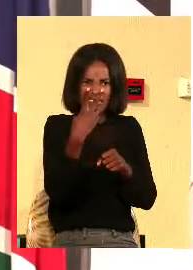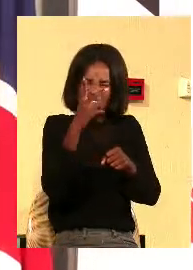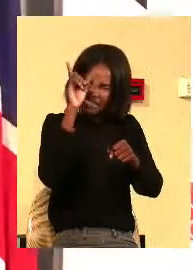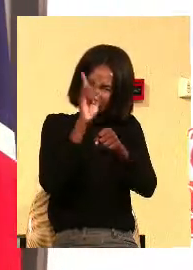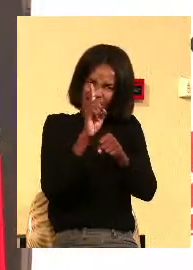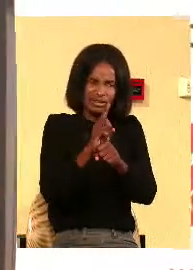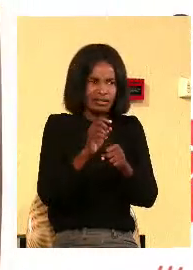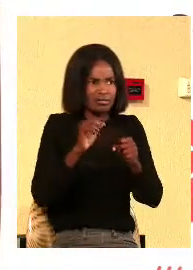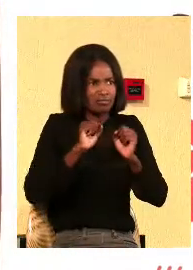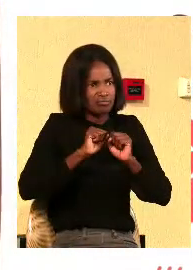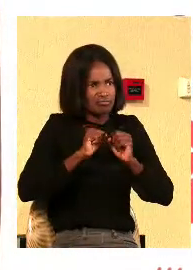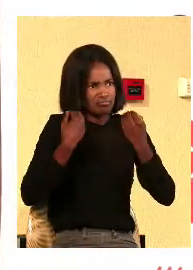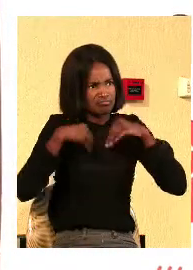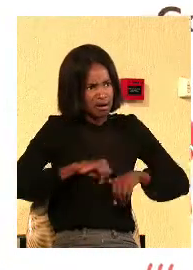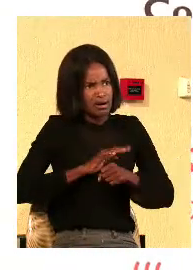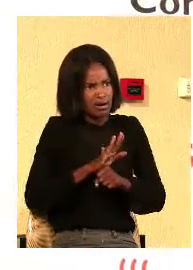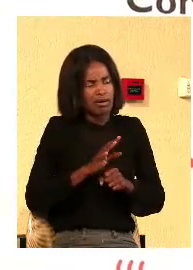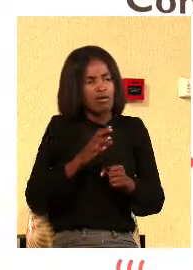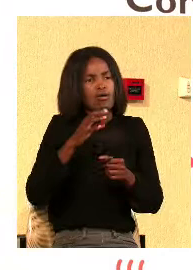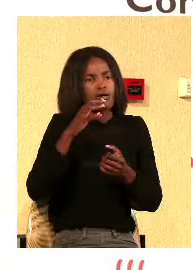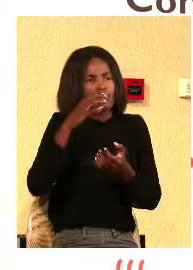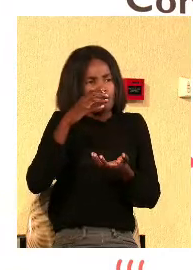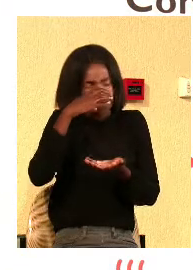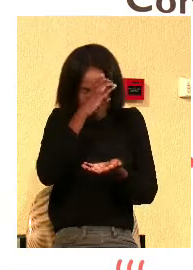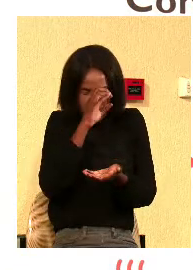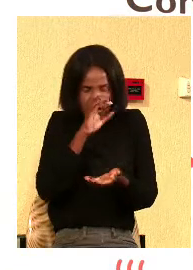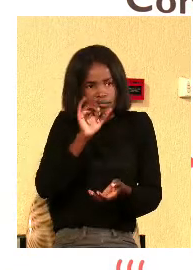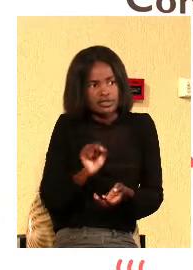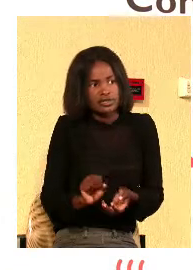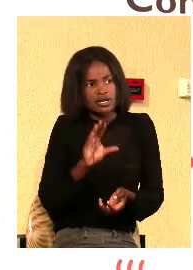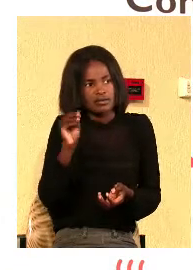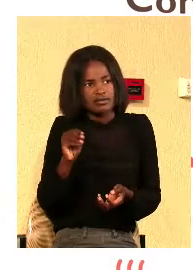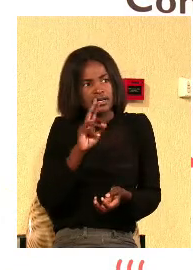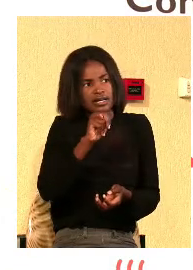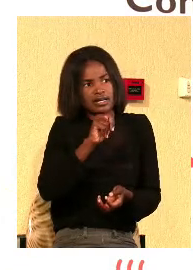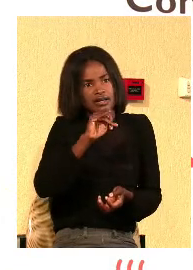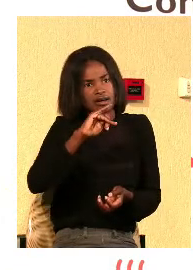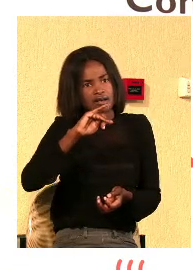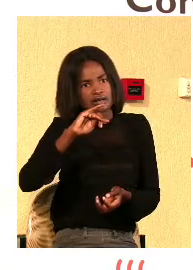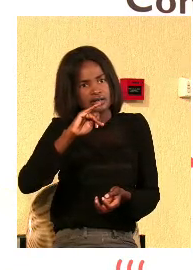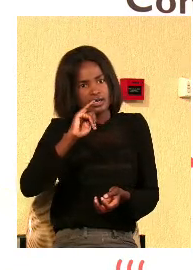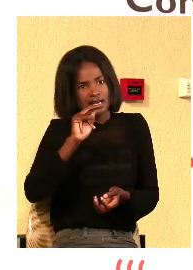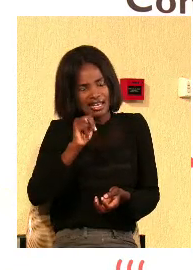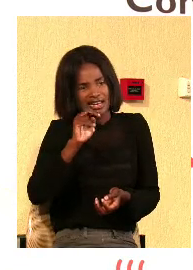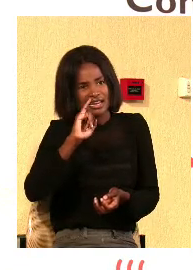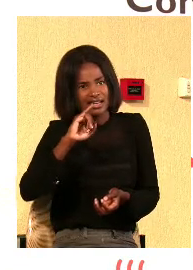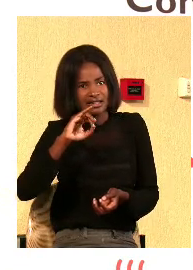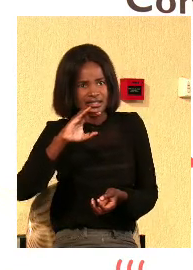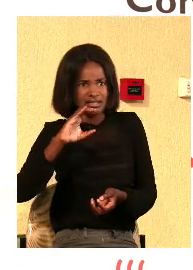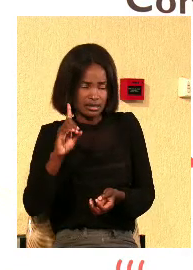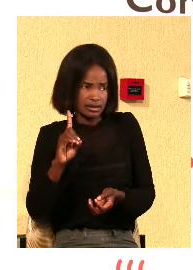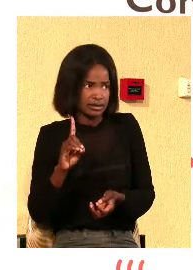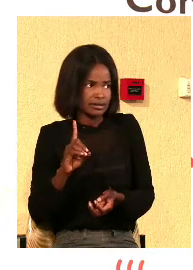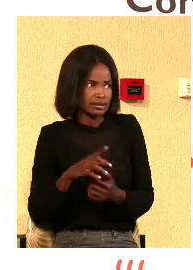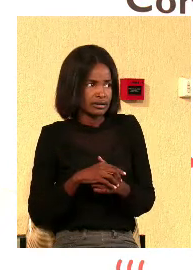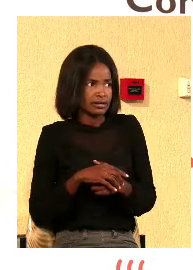by NICD in South Africa, the National Health Laboratories. And subsequently,